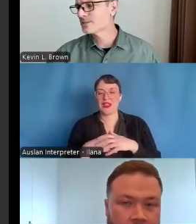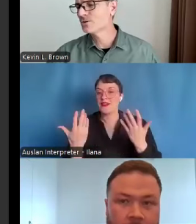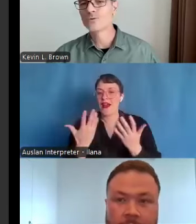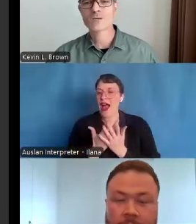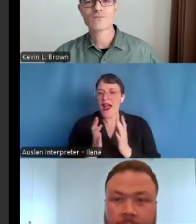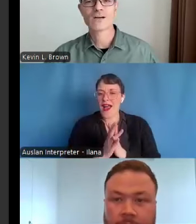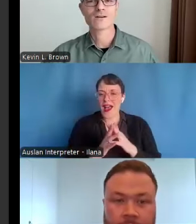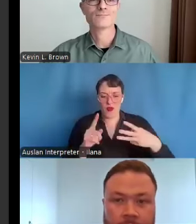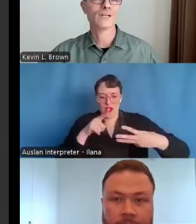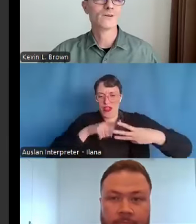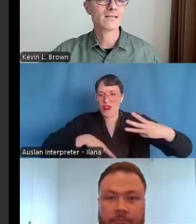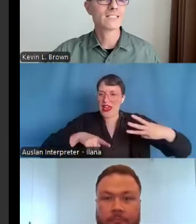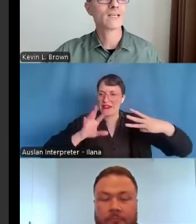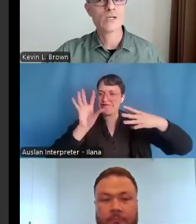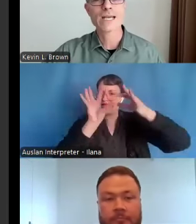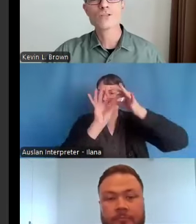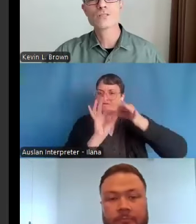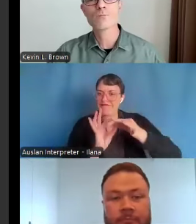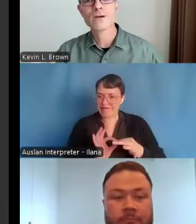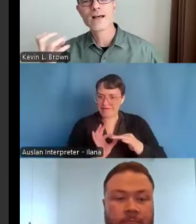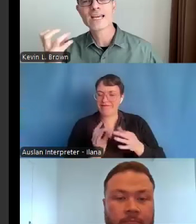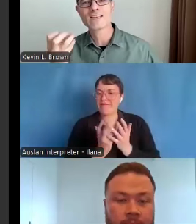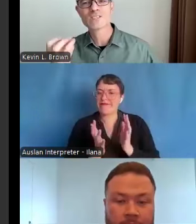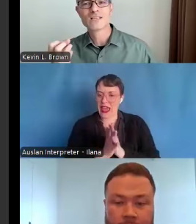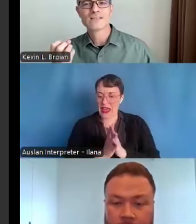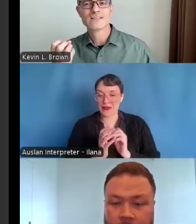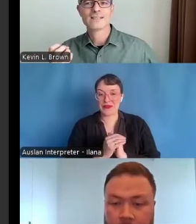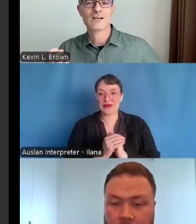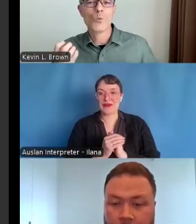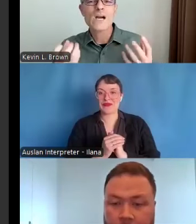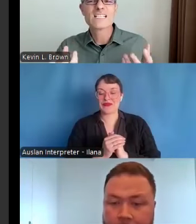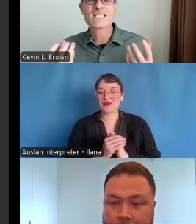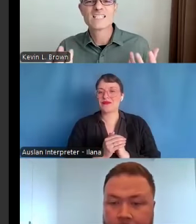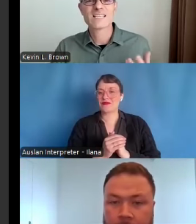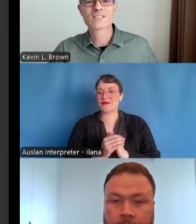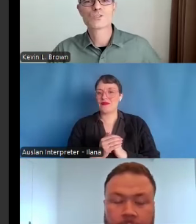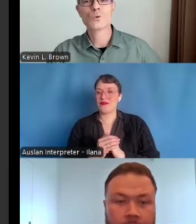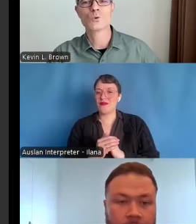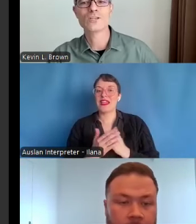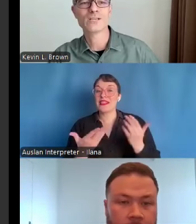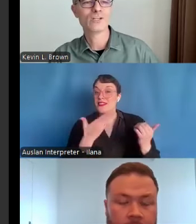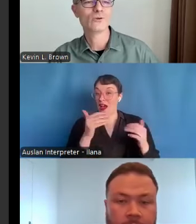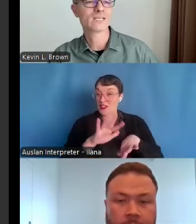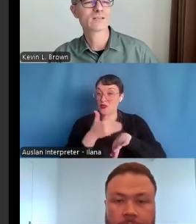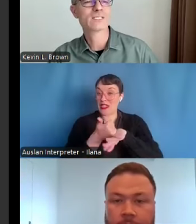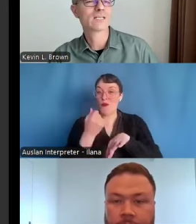goes into some of our, you know, fundraising communications, but we like this one sentence tool that you can use. It's considered a